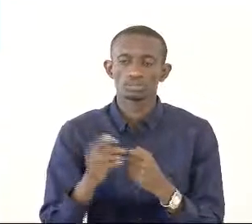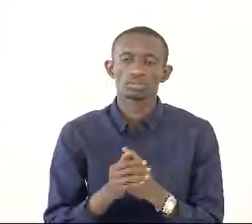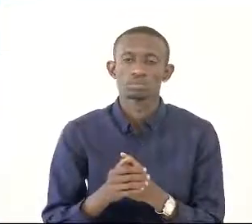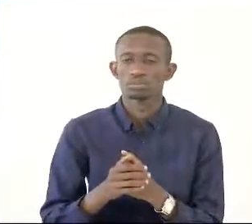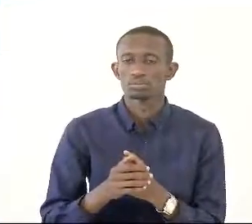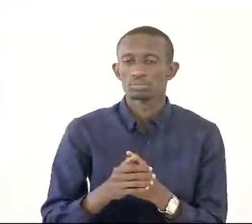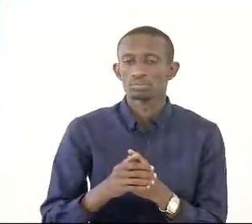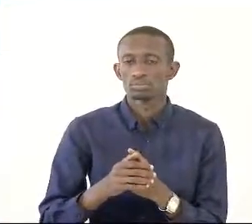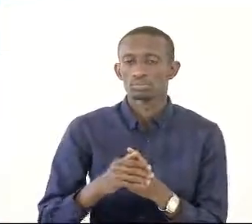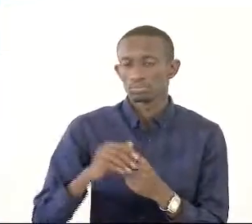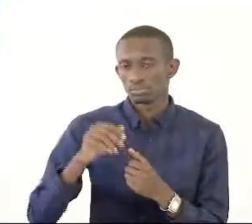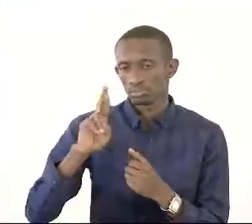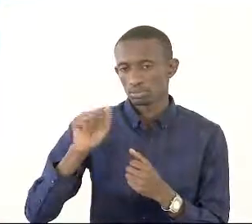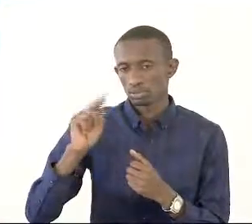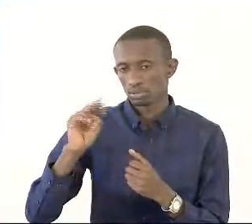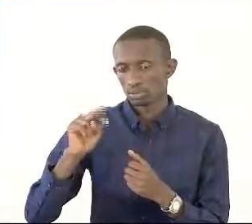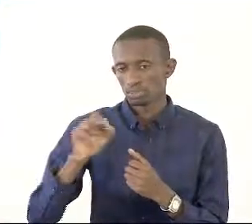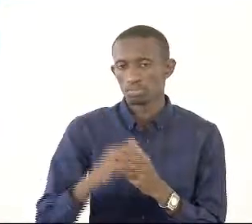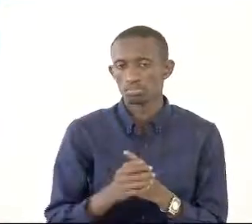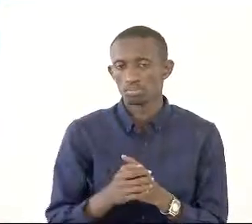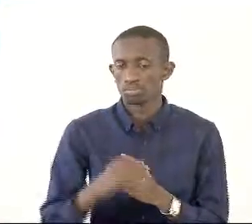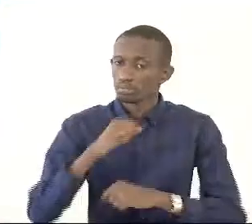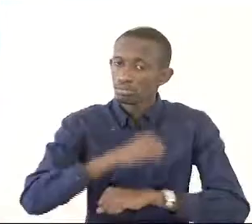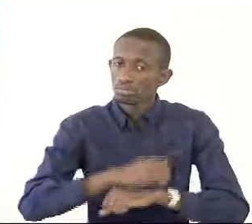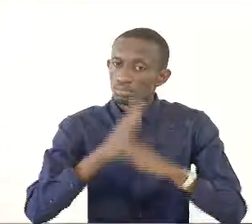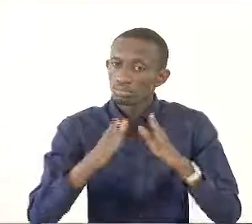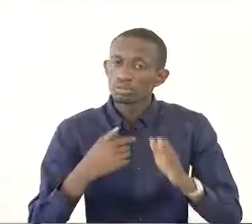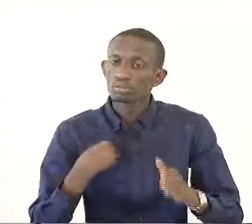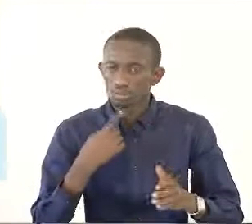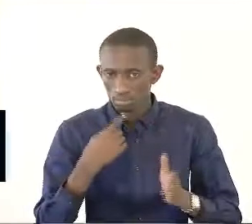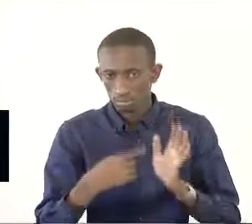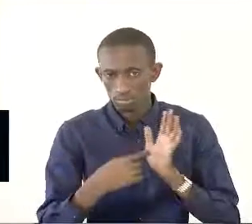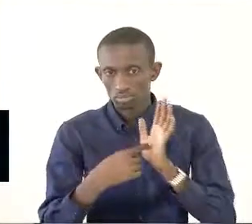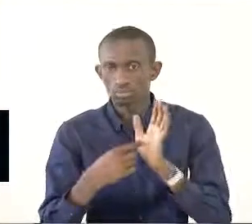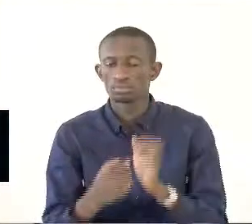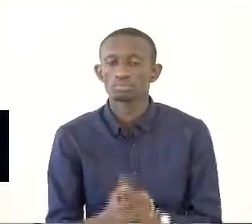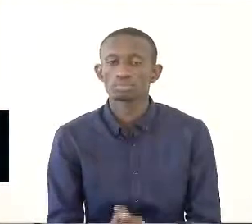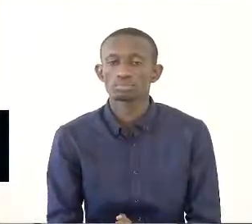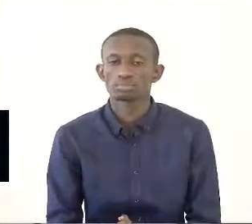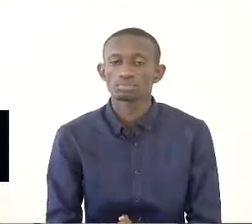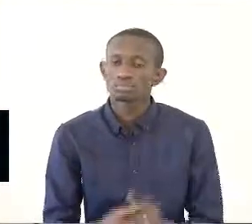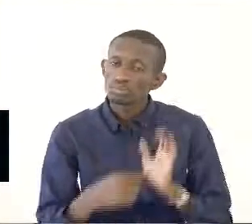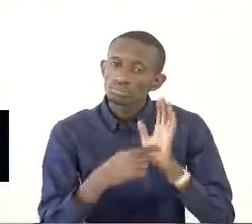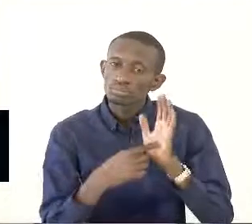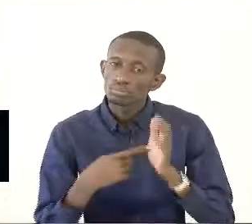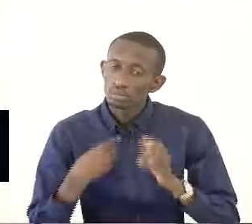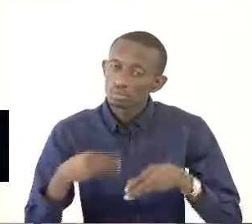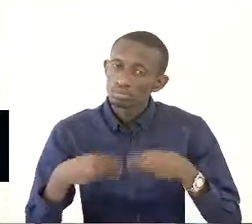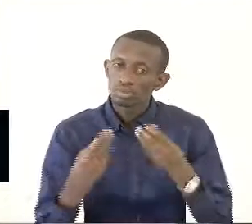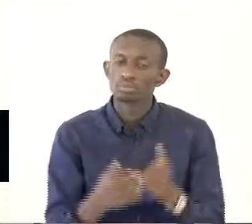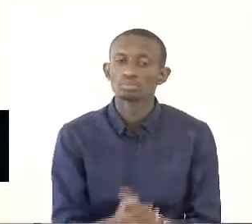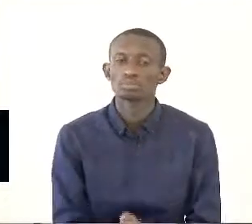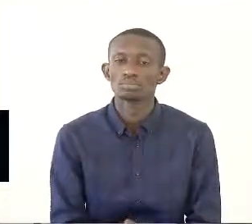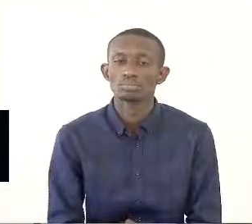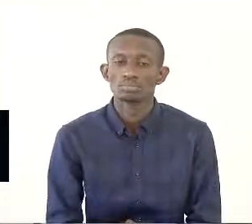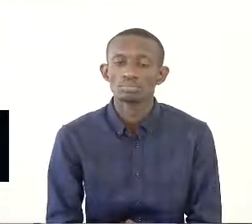So now, students, let's have an example. So the example that I'm going now to give you